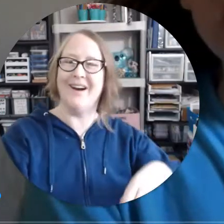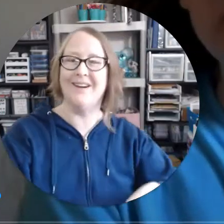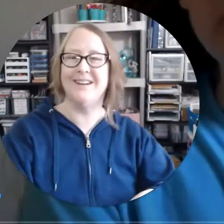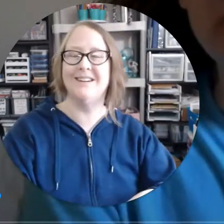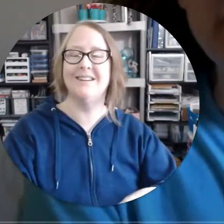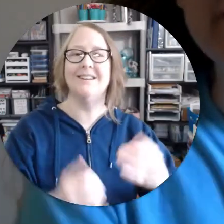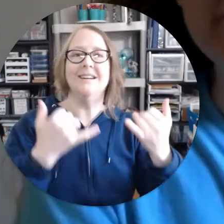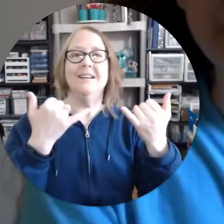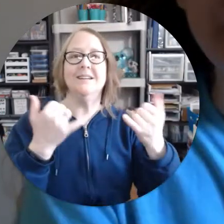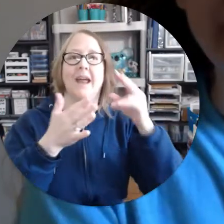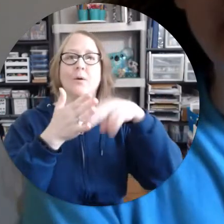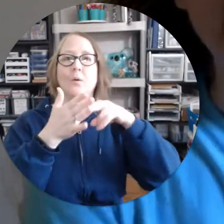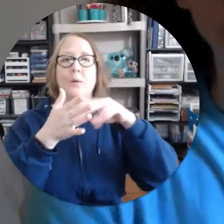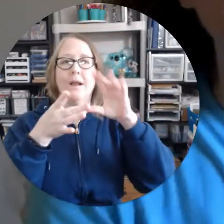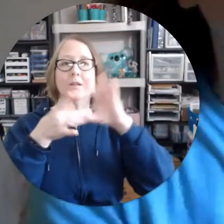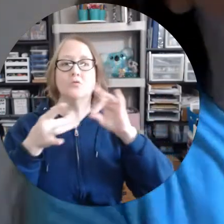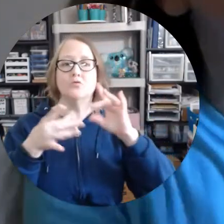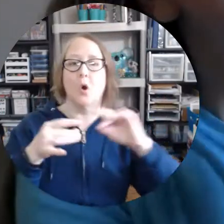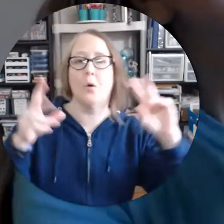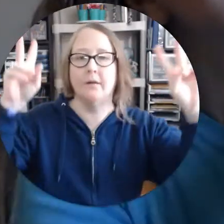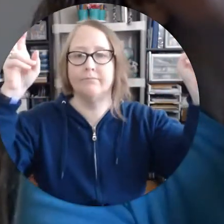Today we're going to read the story,